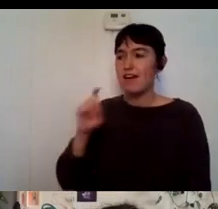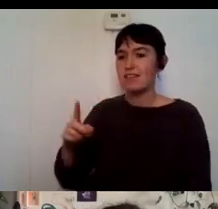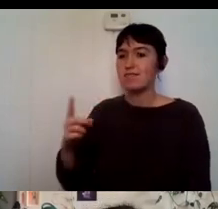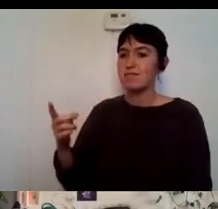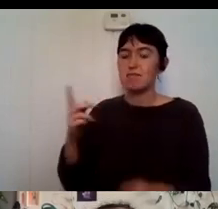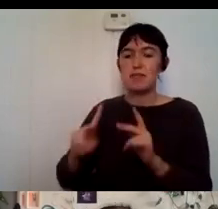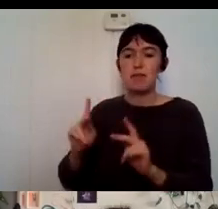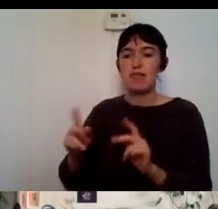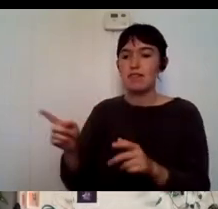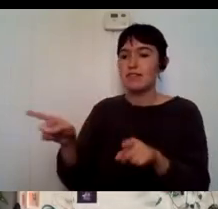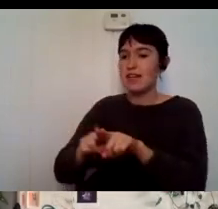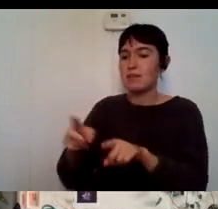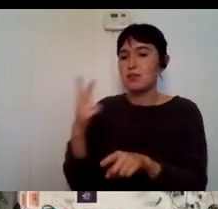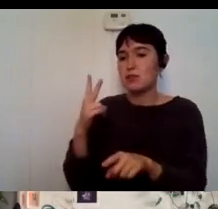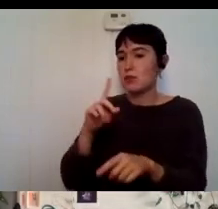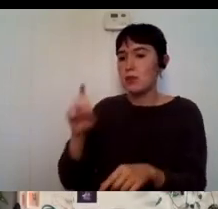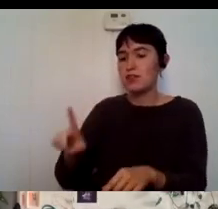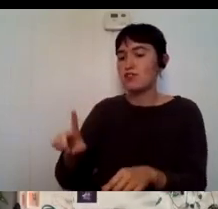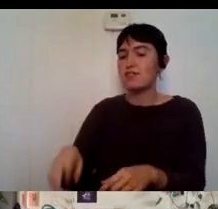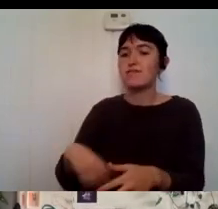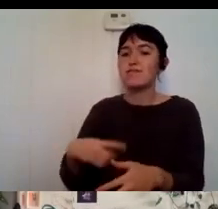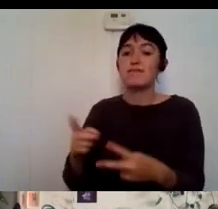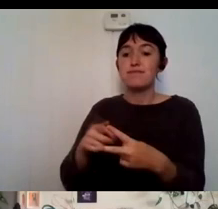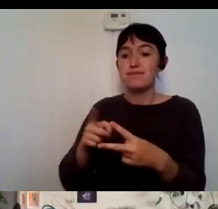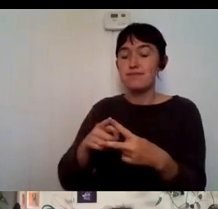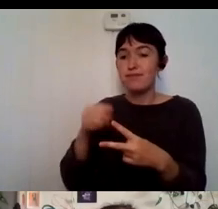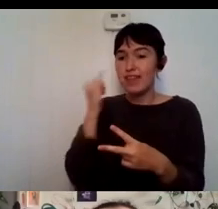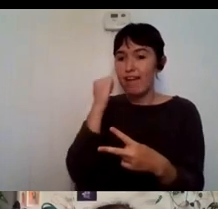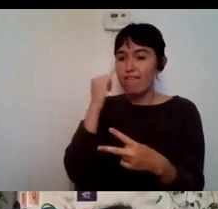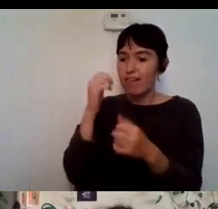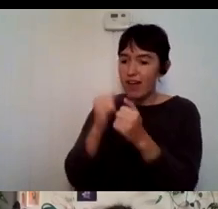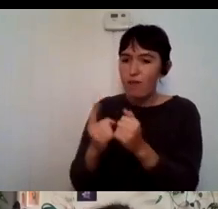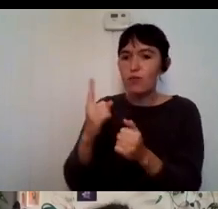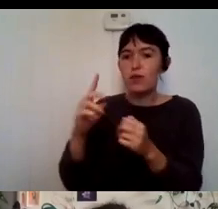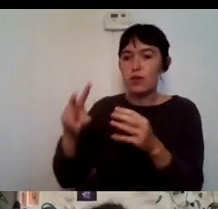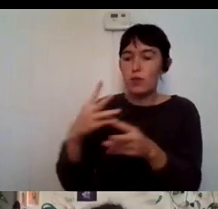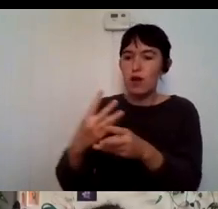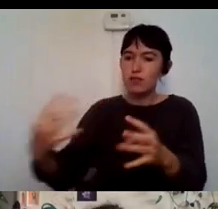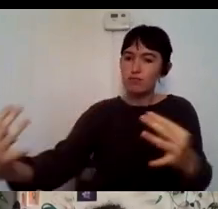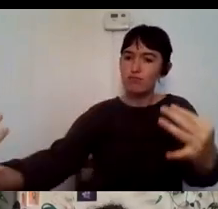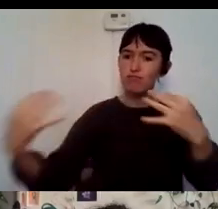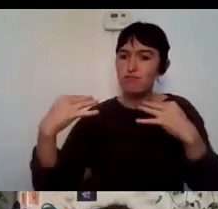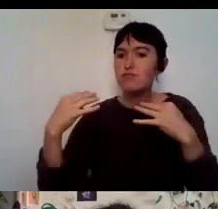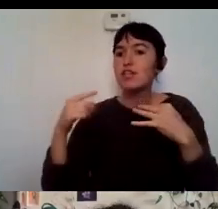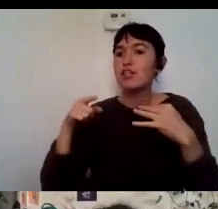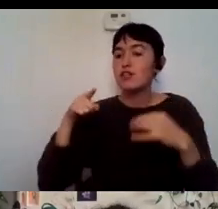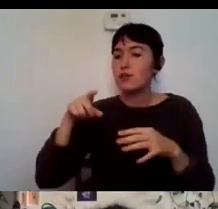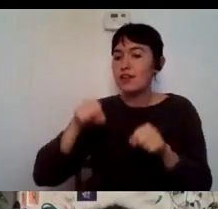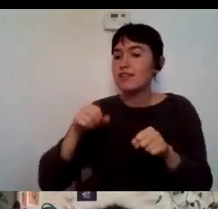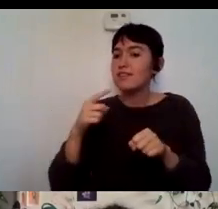The first is, if you had everyone's attention in the whole world and you could tell them one thing about your area of expertise, what would it be?